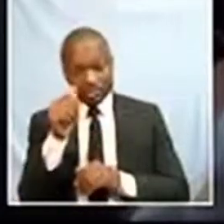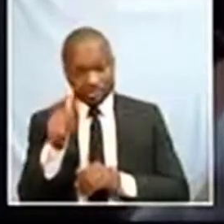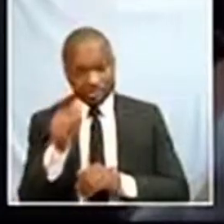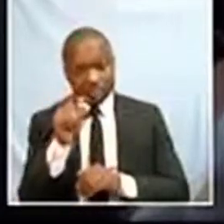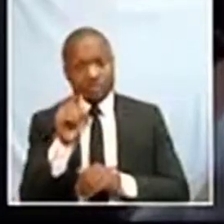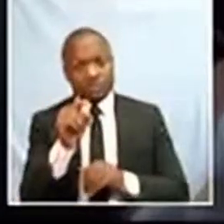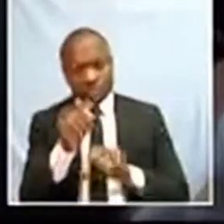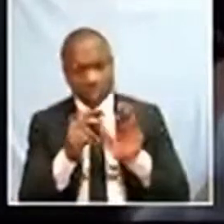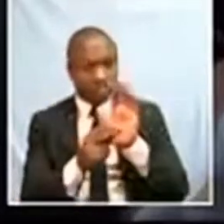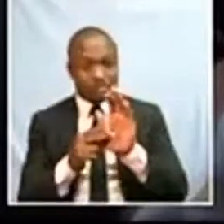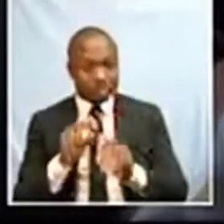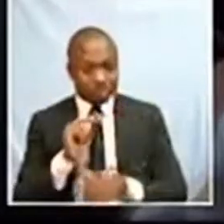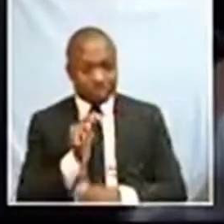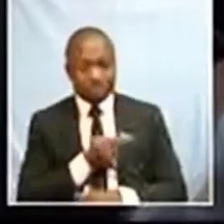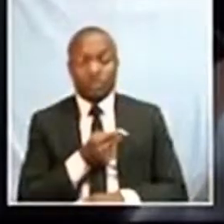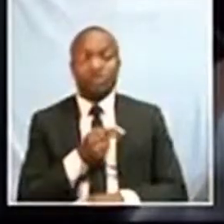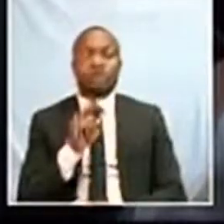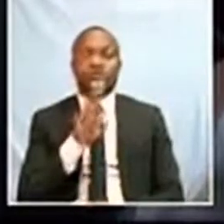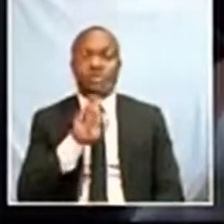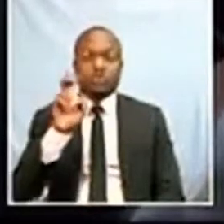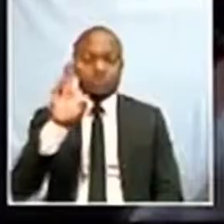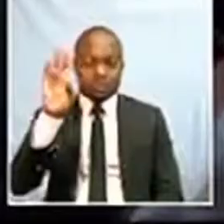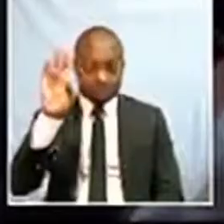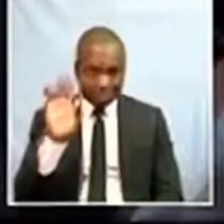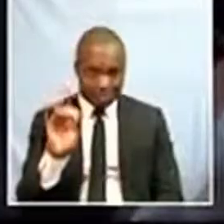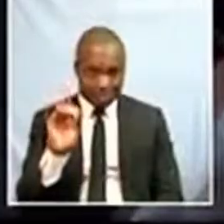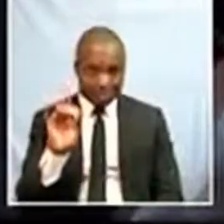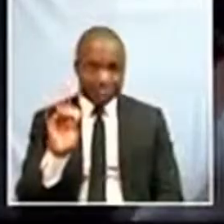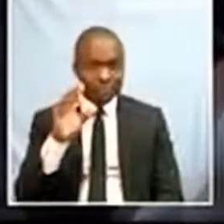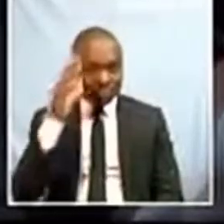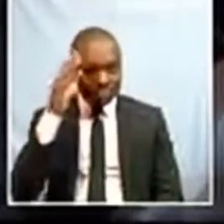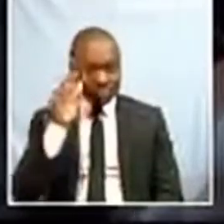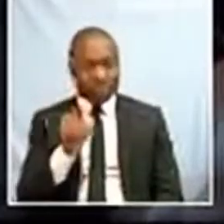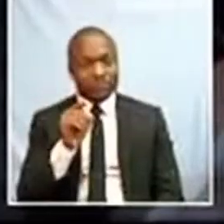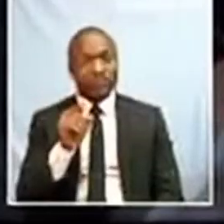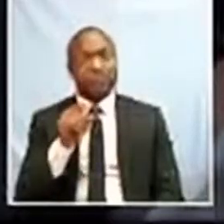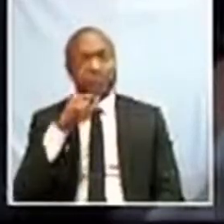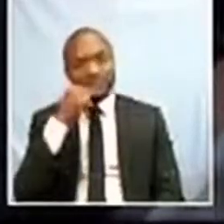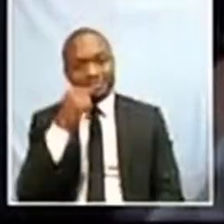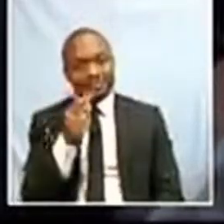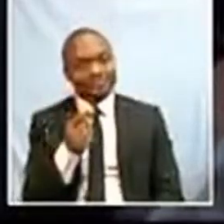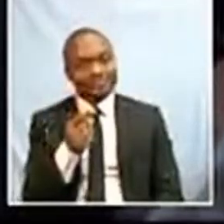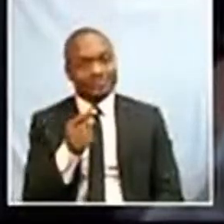you had written 270. So why you are still saying